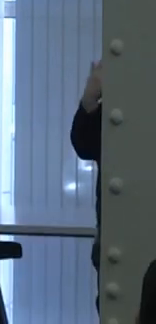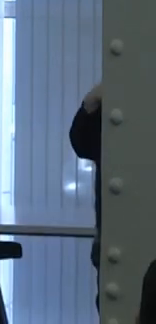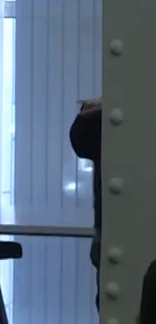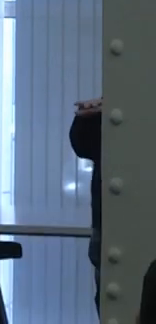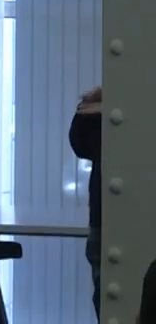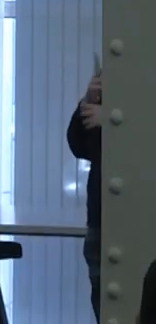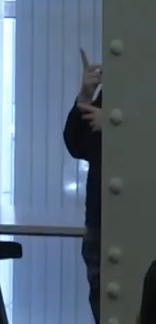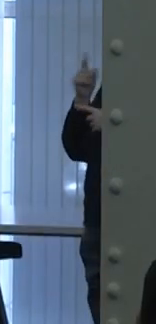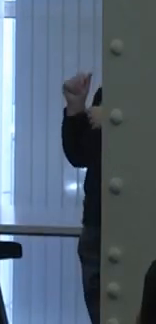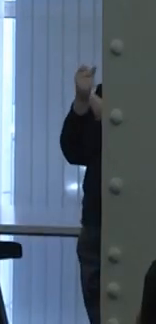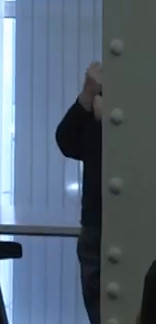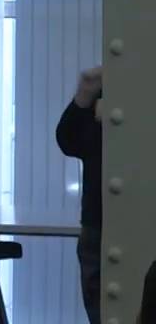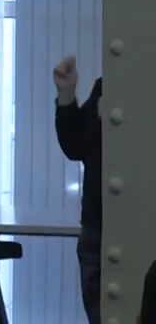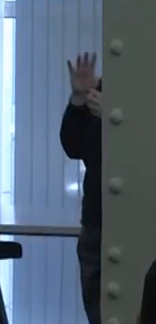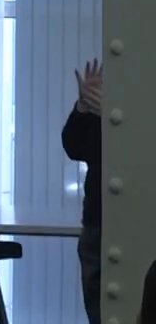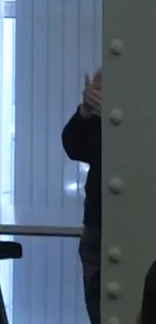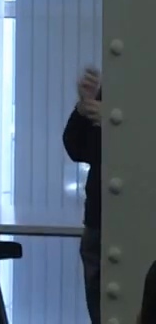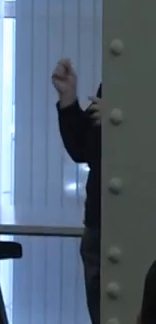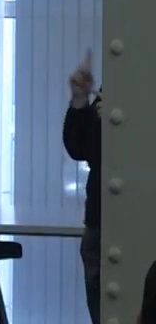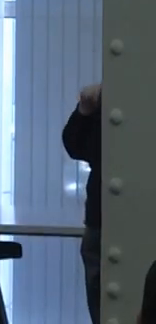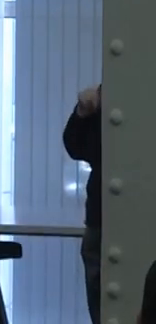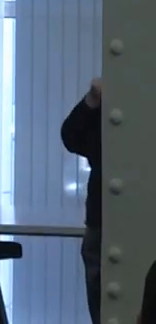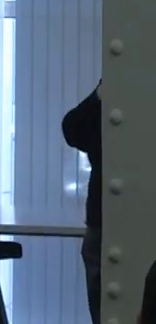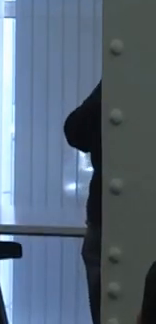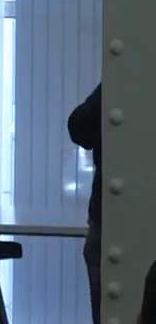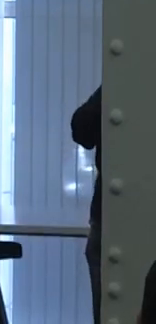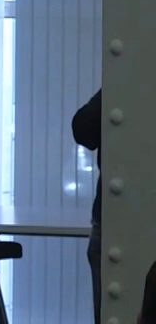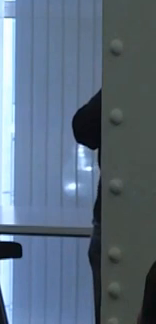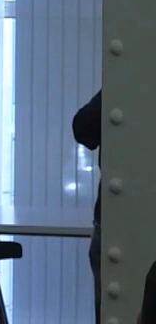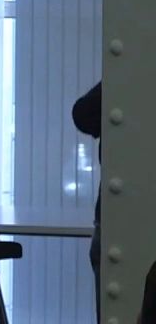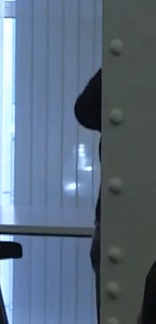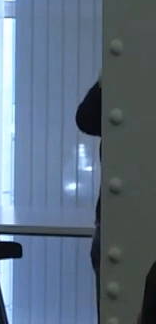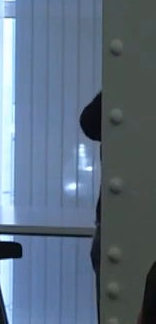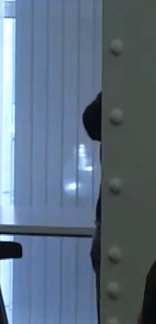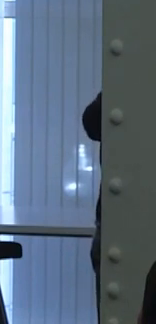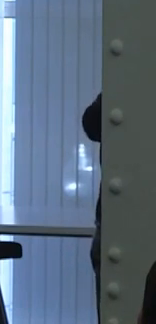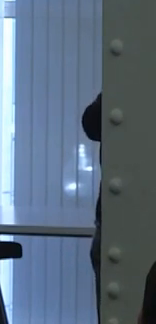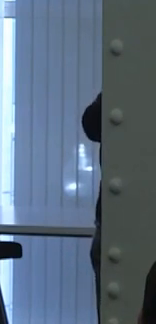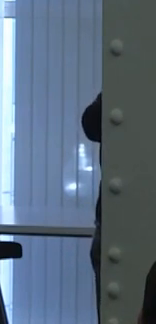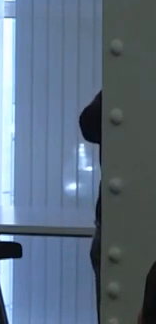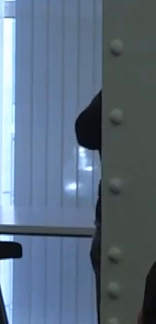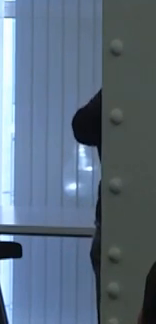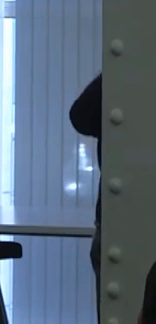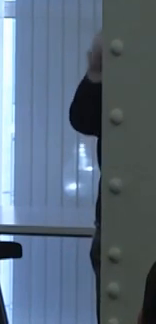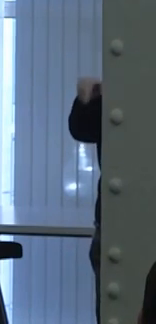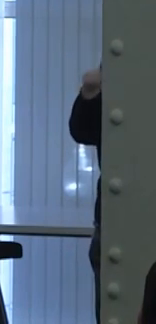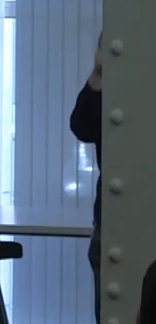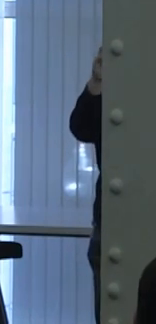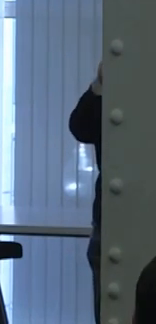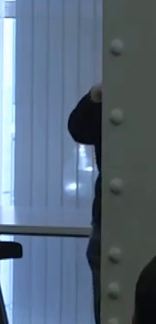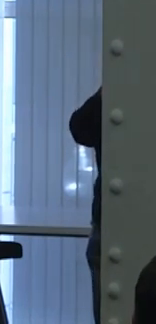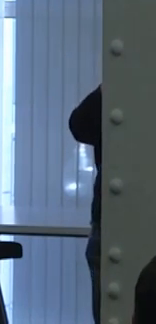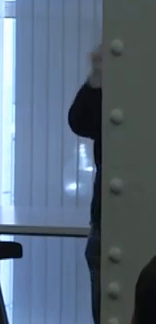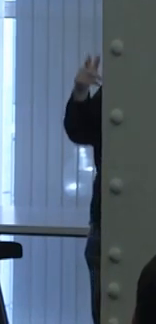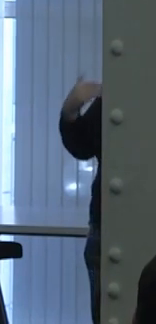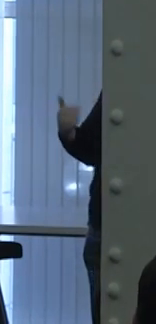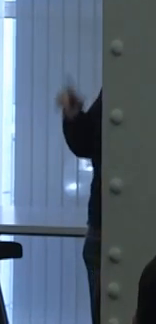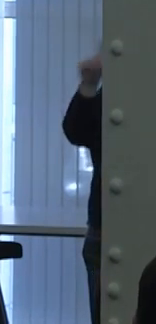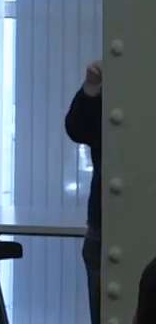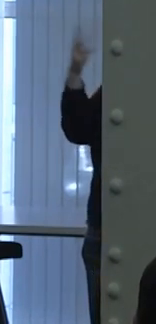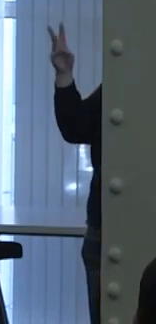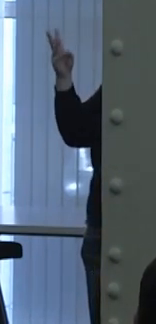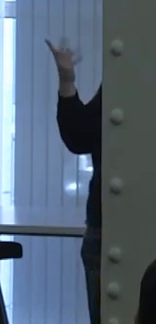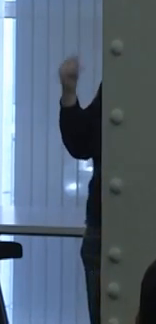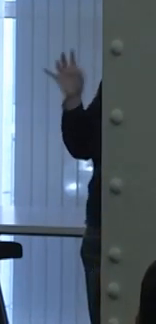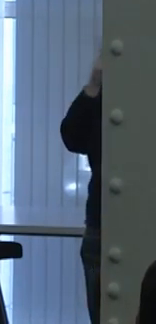movement. So we fast forward 26 years past the passage of the ADA. And we continue to